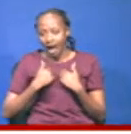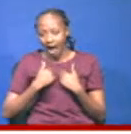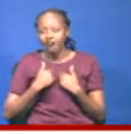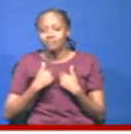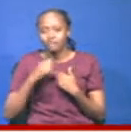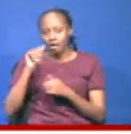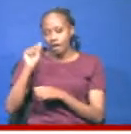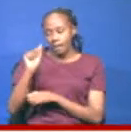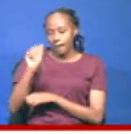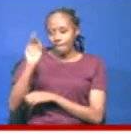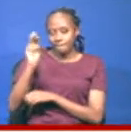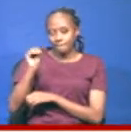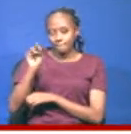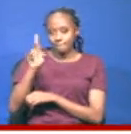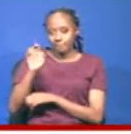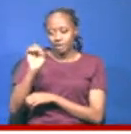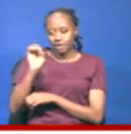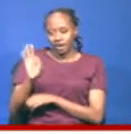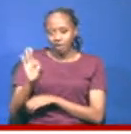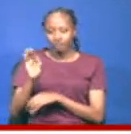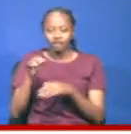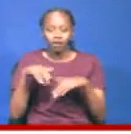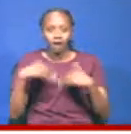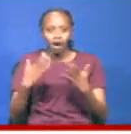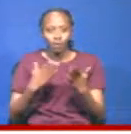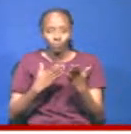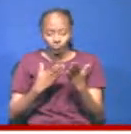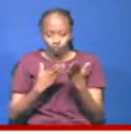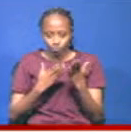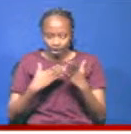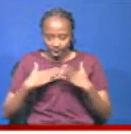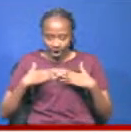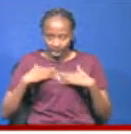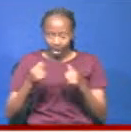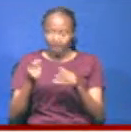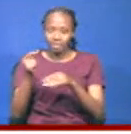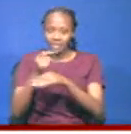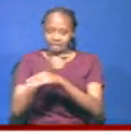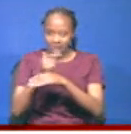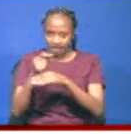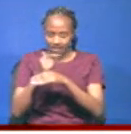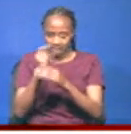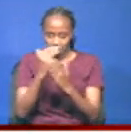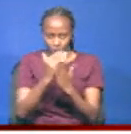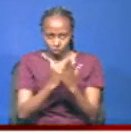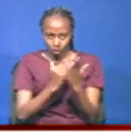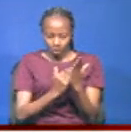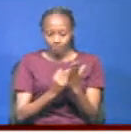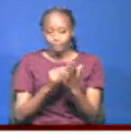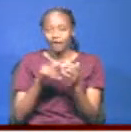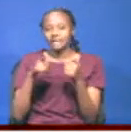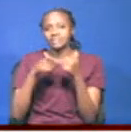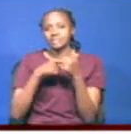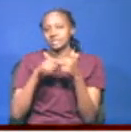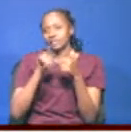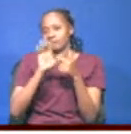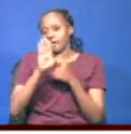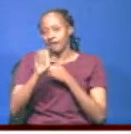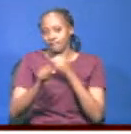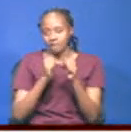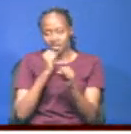Africa through its health training programs in the last 65 years for